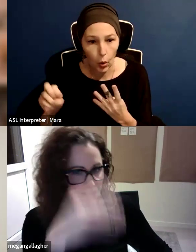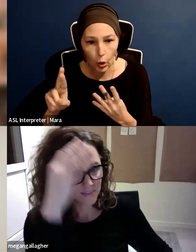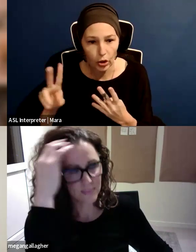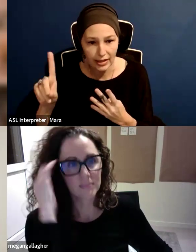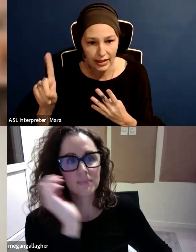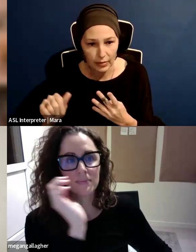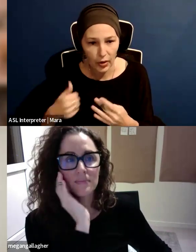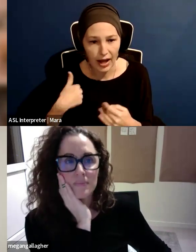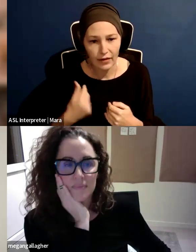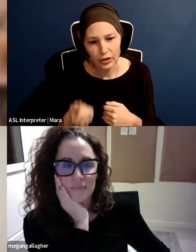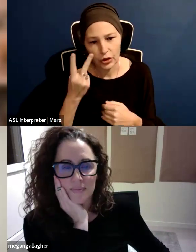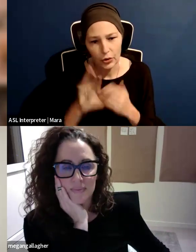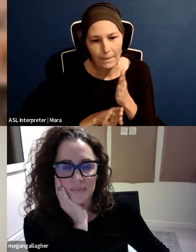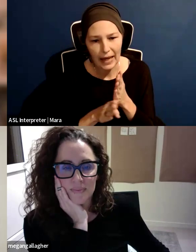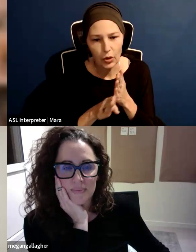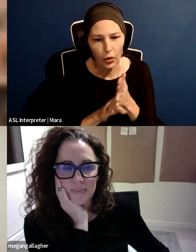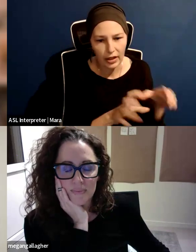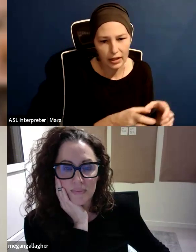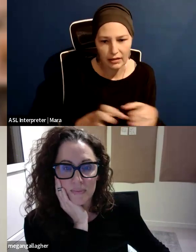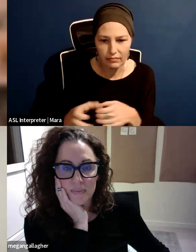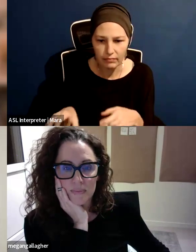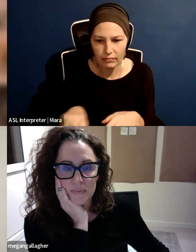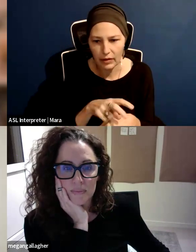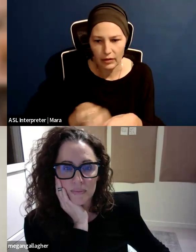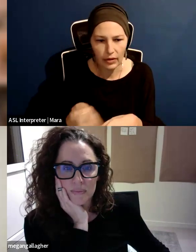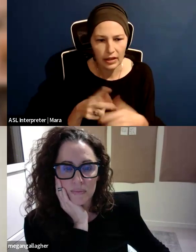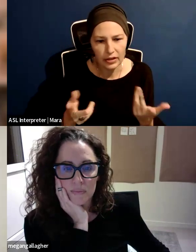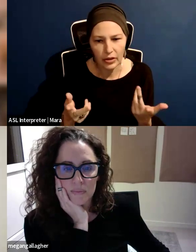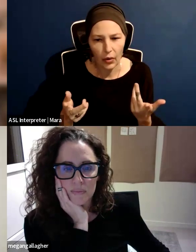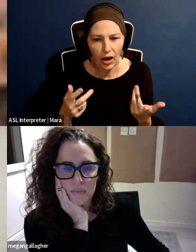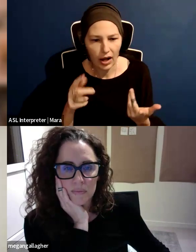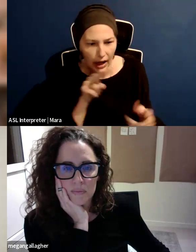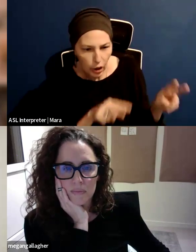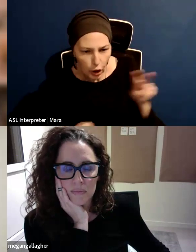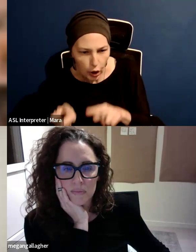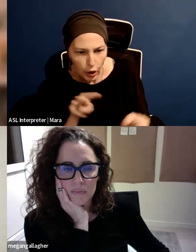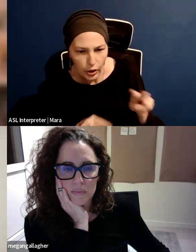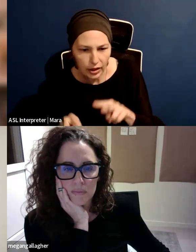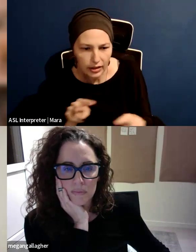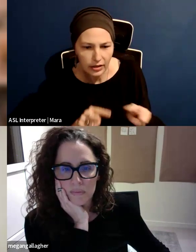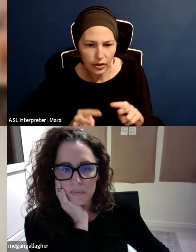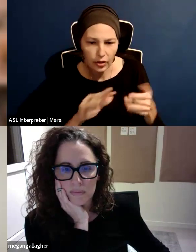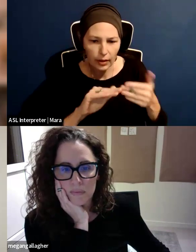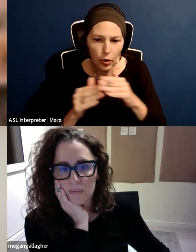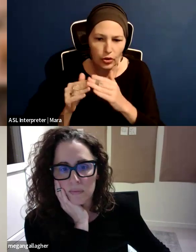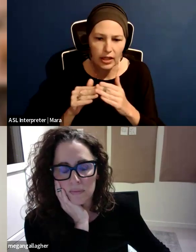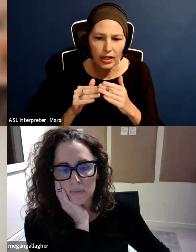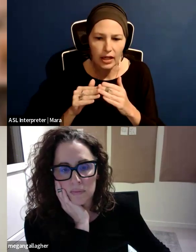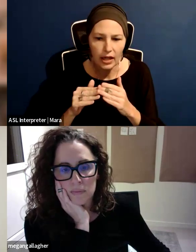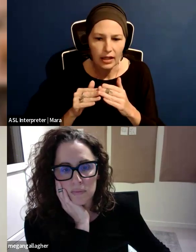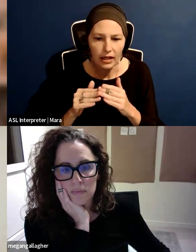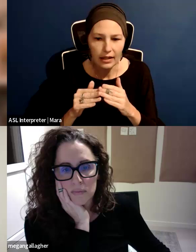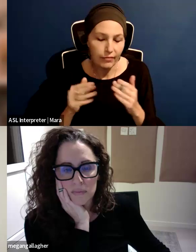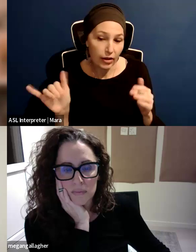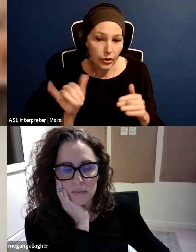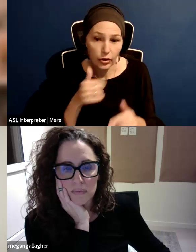do look to media representation to tell you who you can be and what your place in the world is. And I